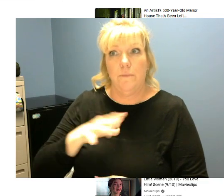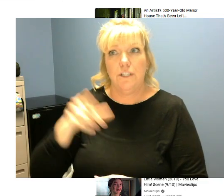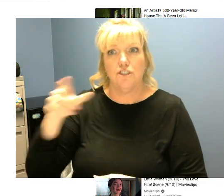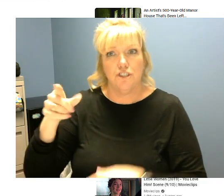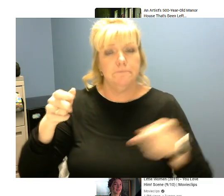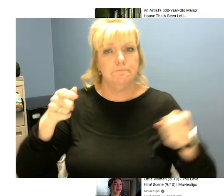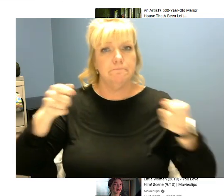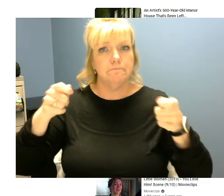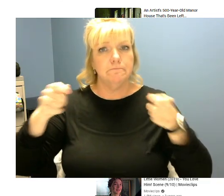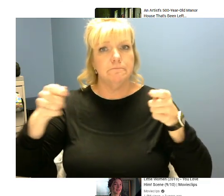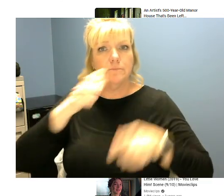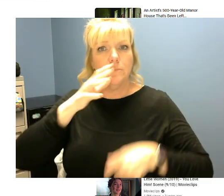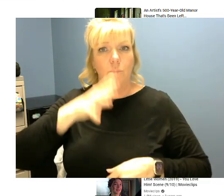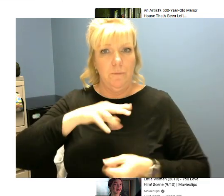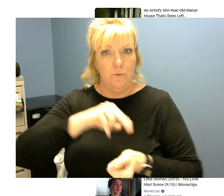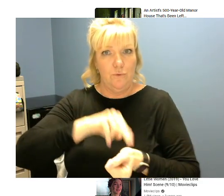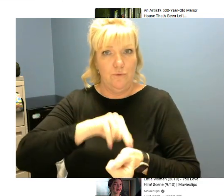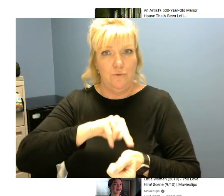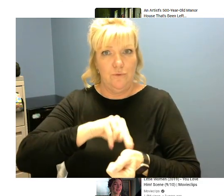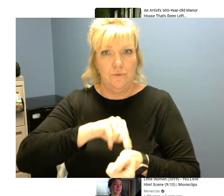women as nurses. Now,